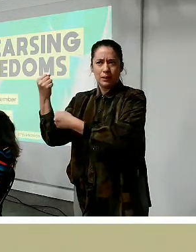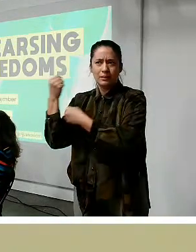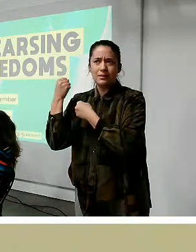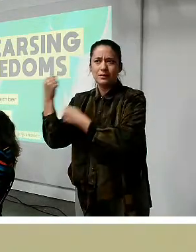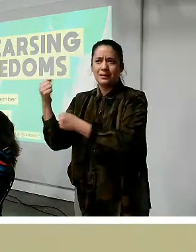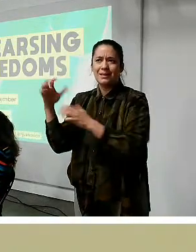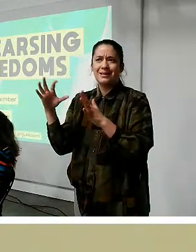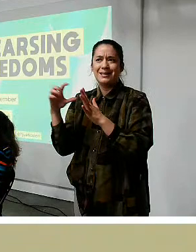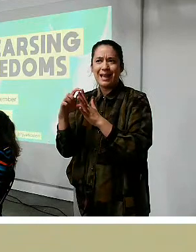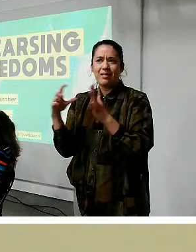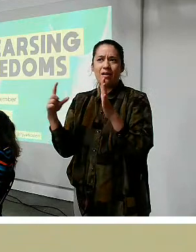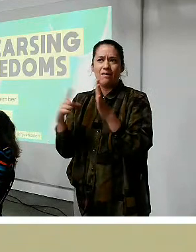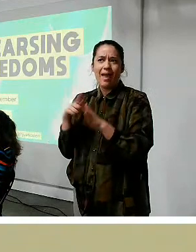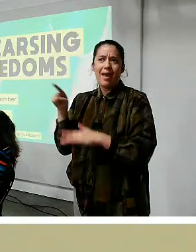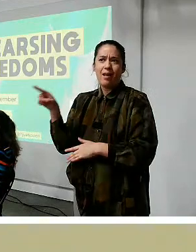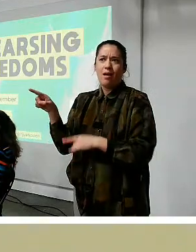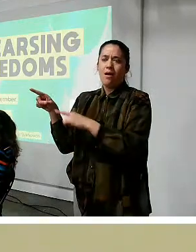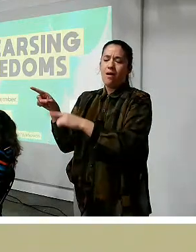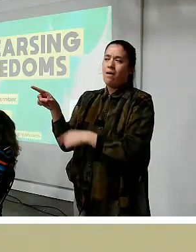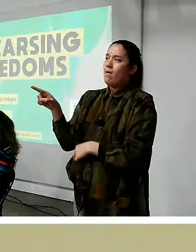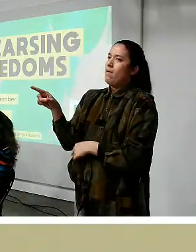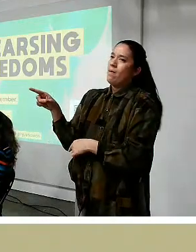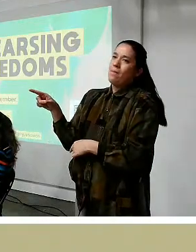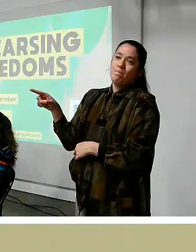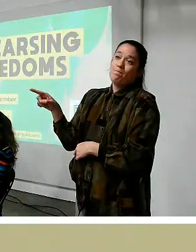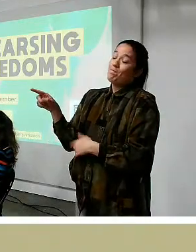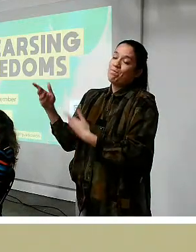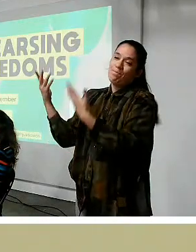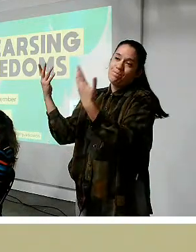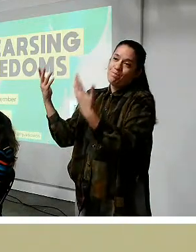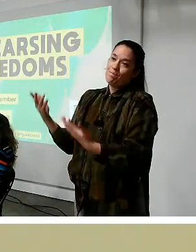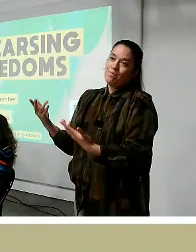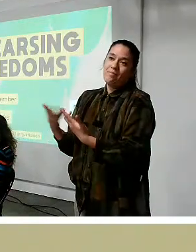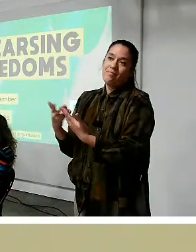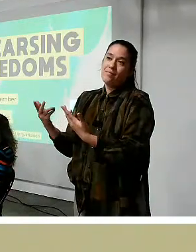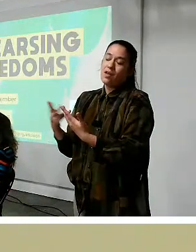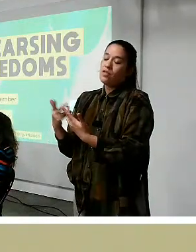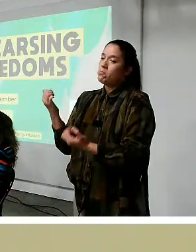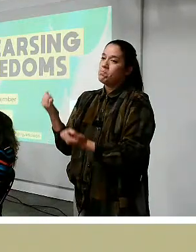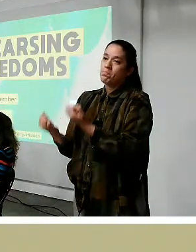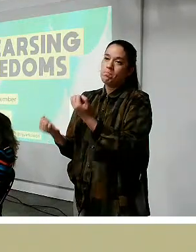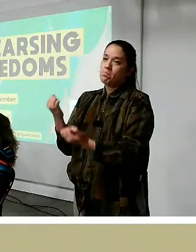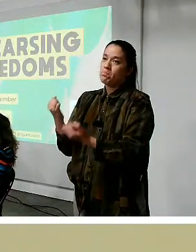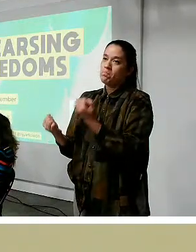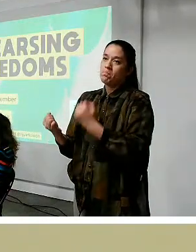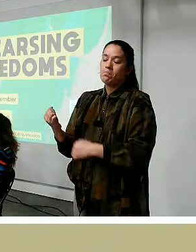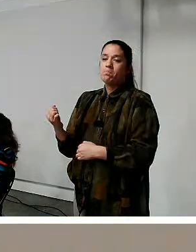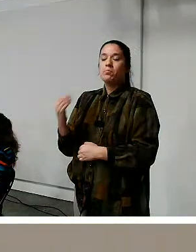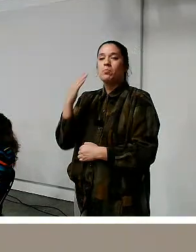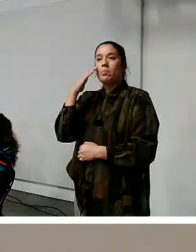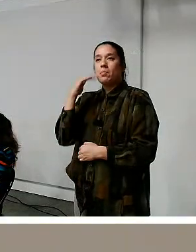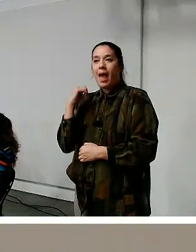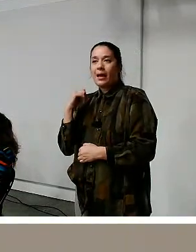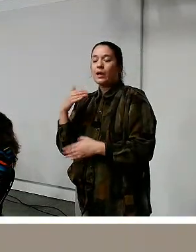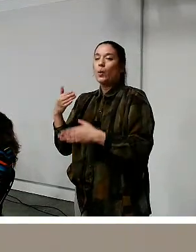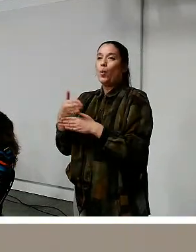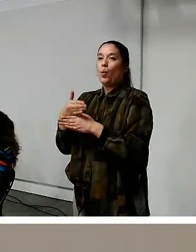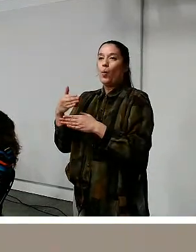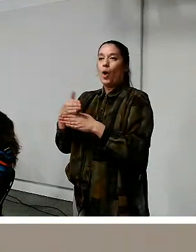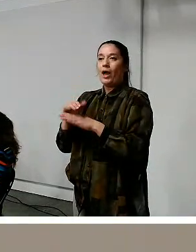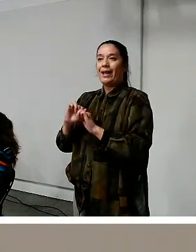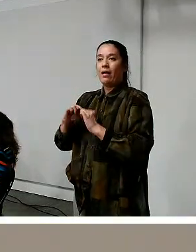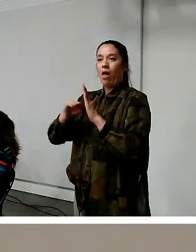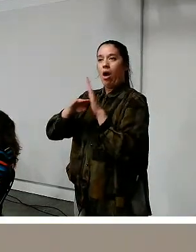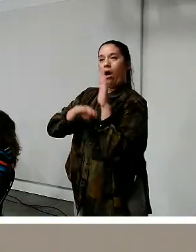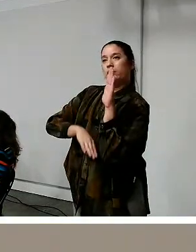another injustice where black and working class women were being given this injectable contraceptive that had all